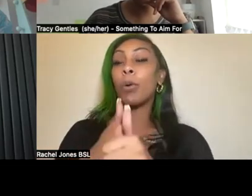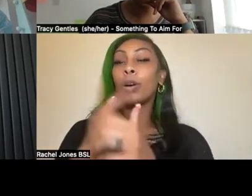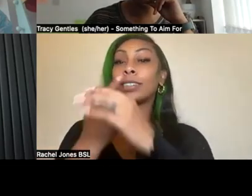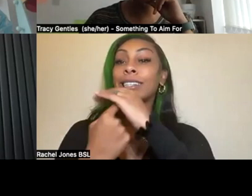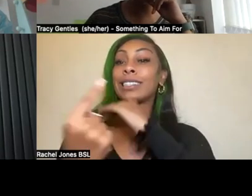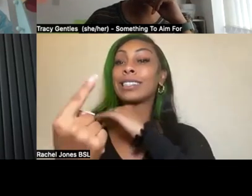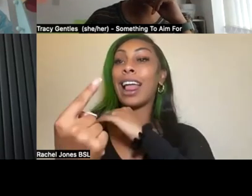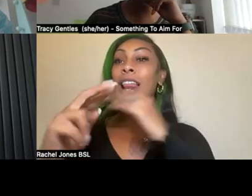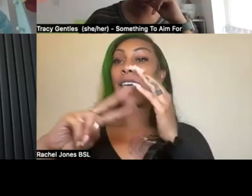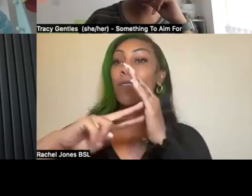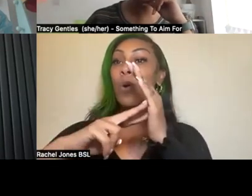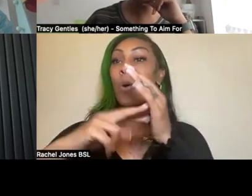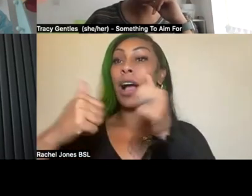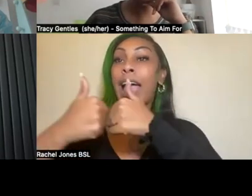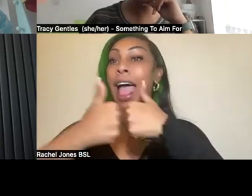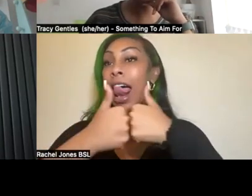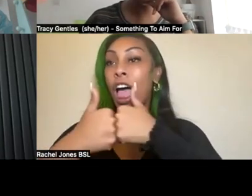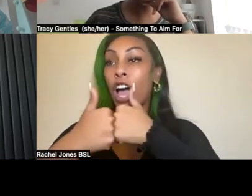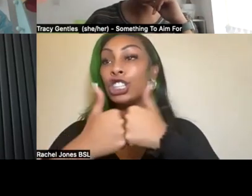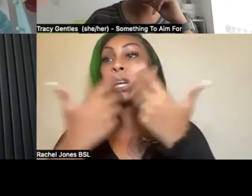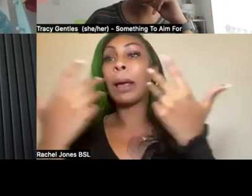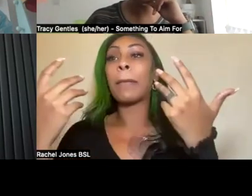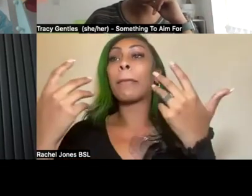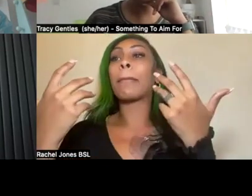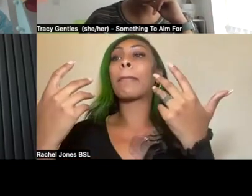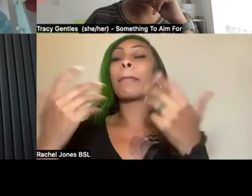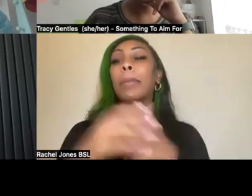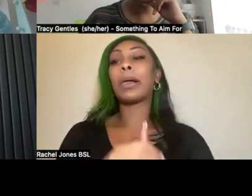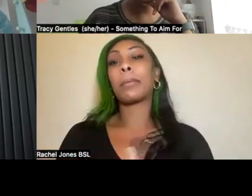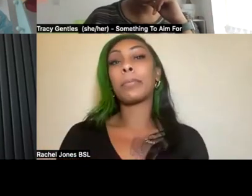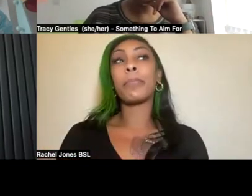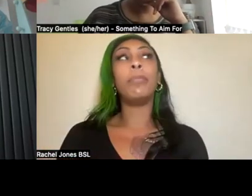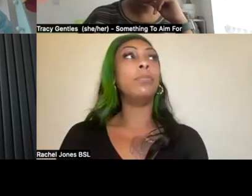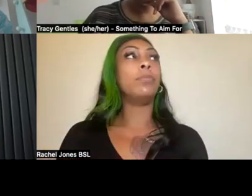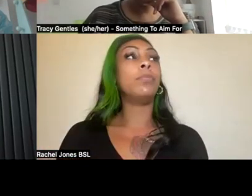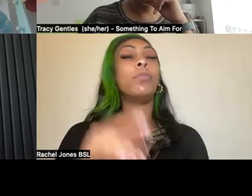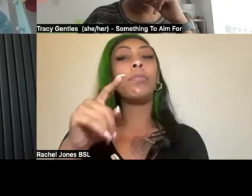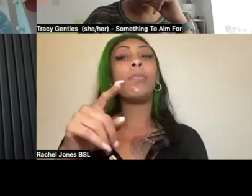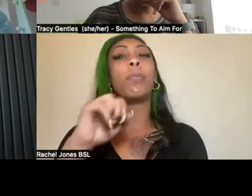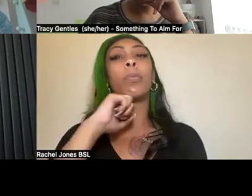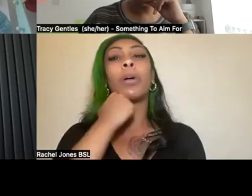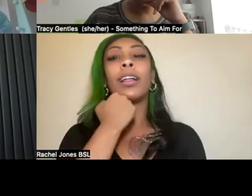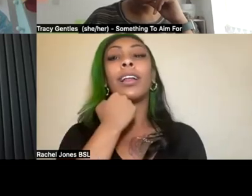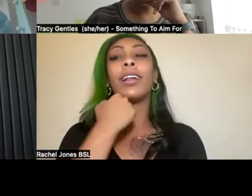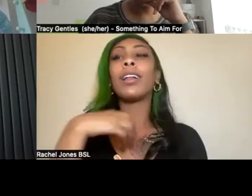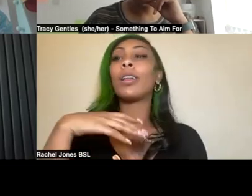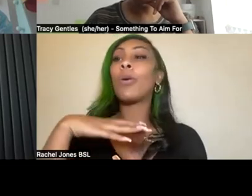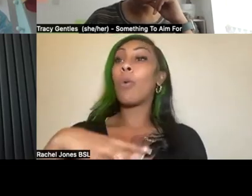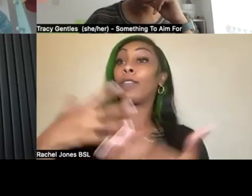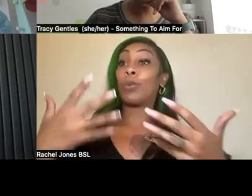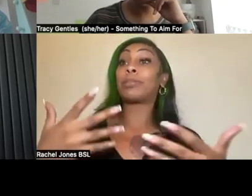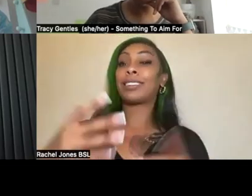space, and amplification that we will want to do as a result of today. There's